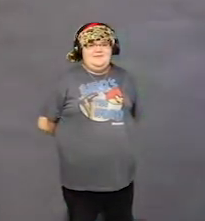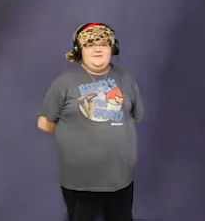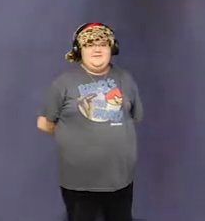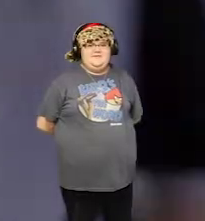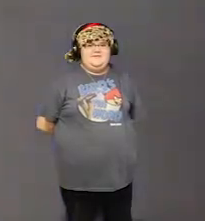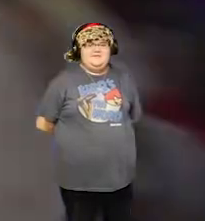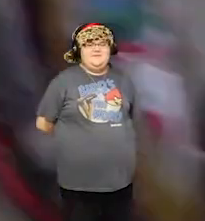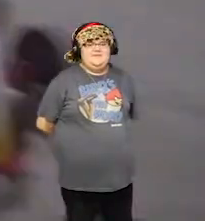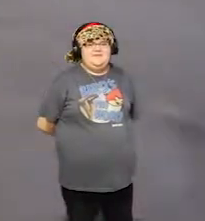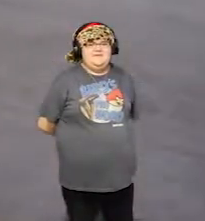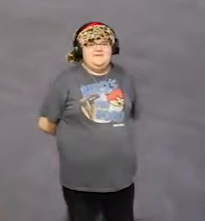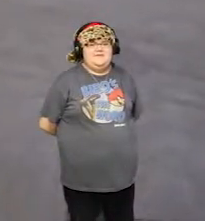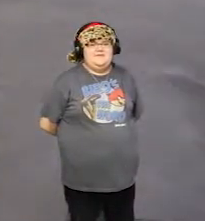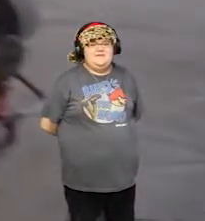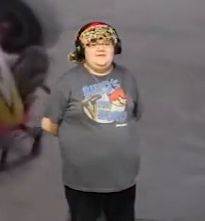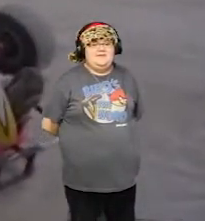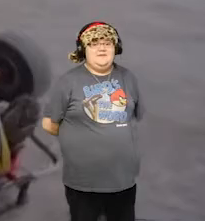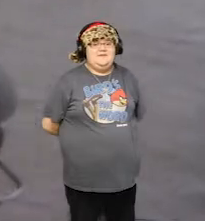hour, bro. Oh, what do we get? Shit.